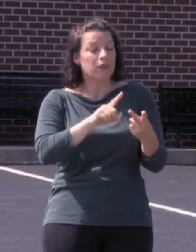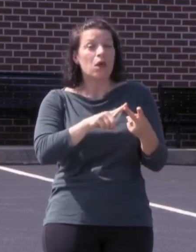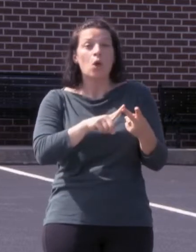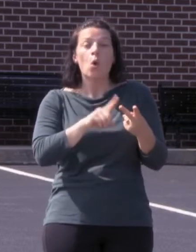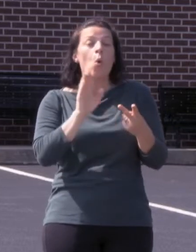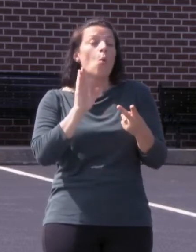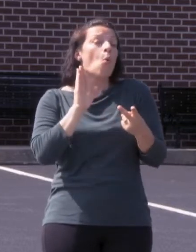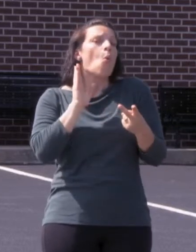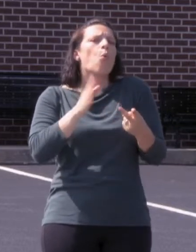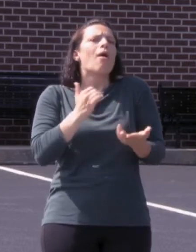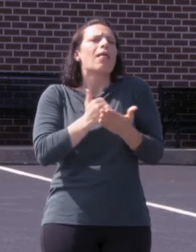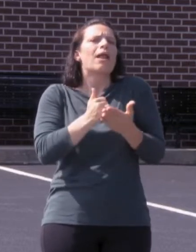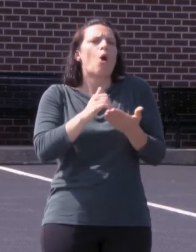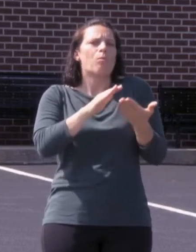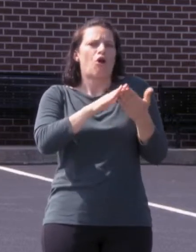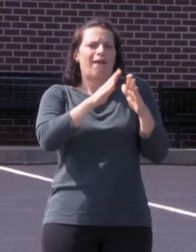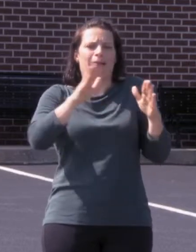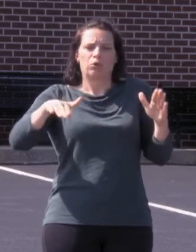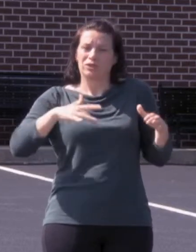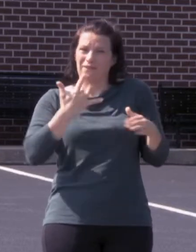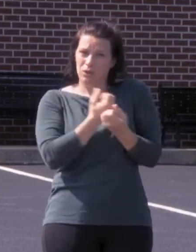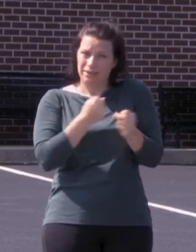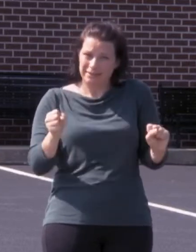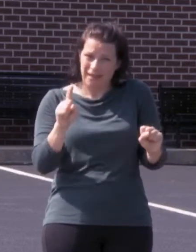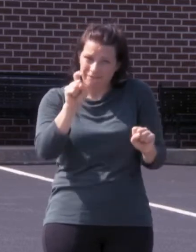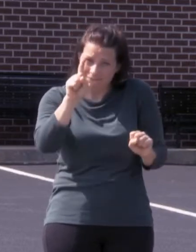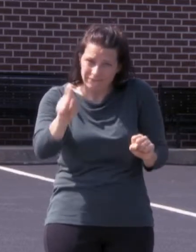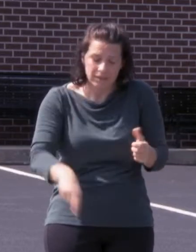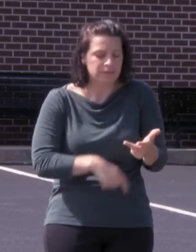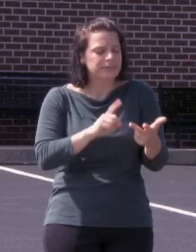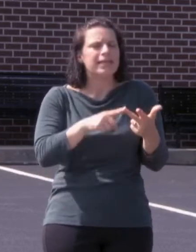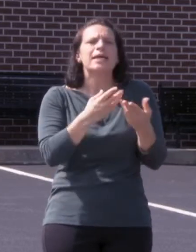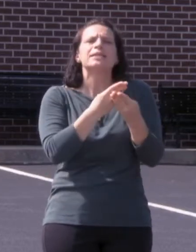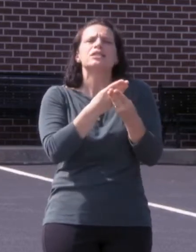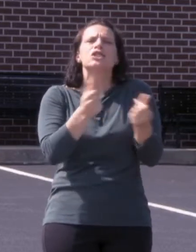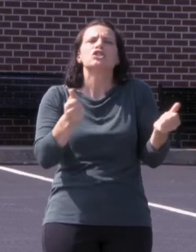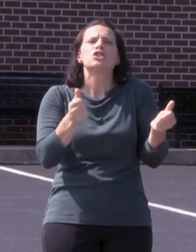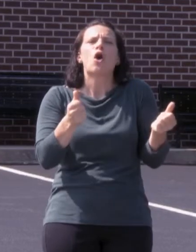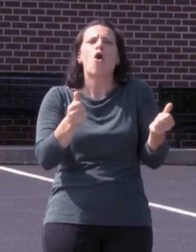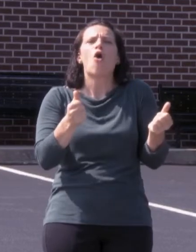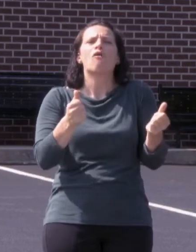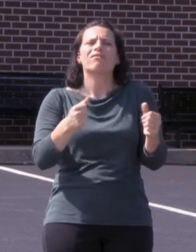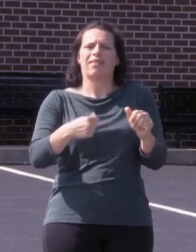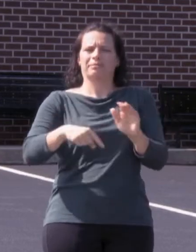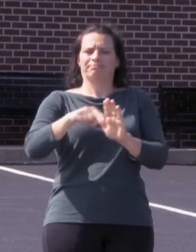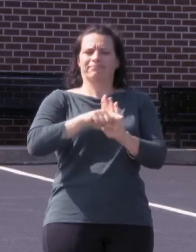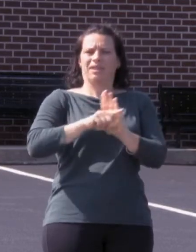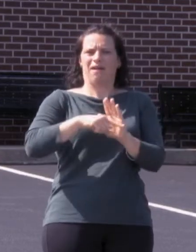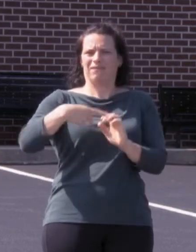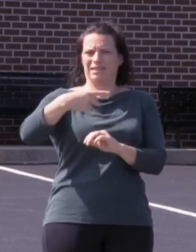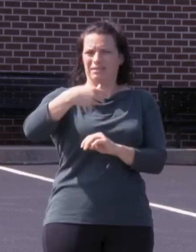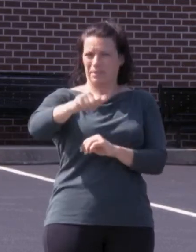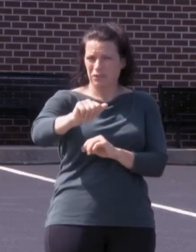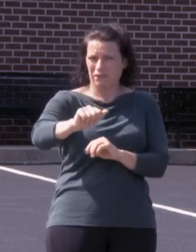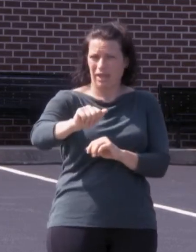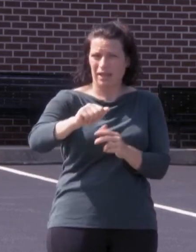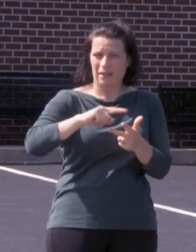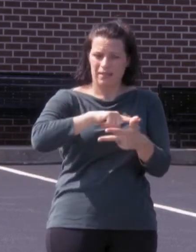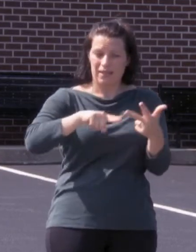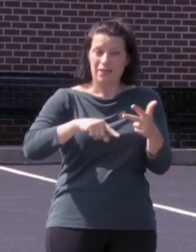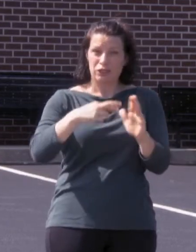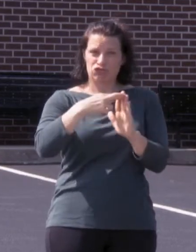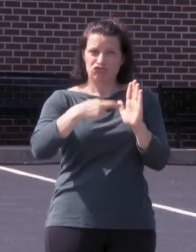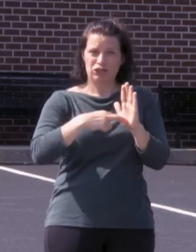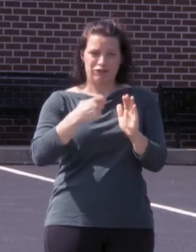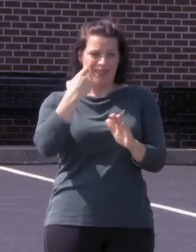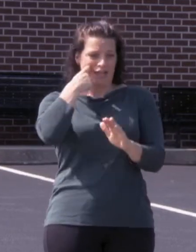our neighborhoods feel safer? And does it solve a shortcoming here in Pennsylvania? This registry that launched